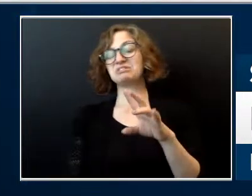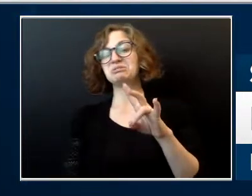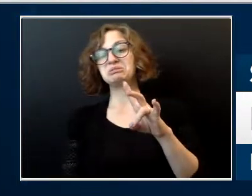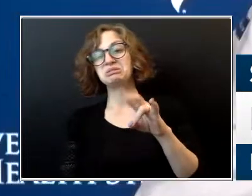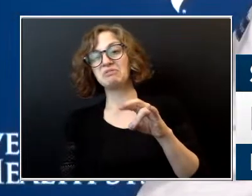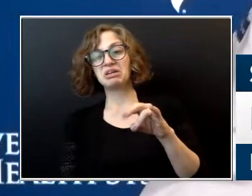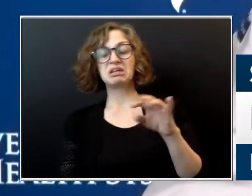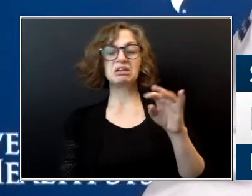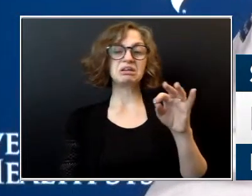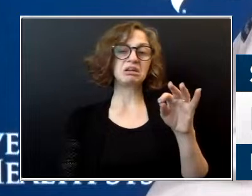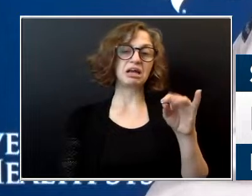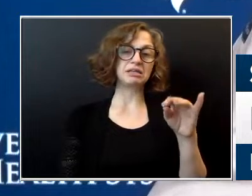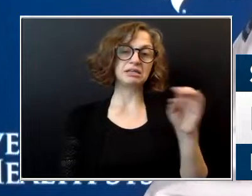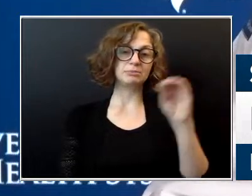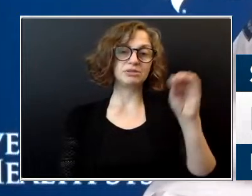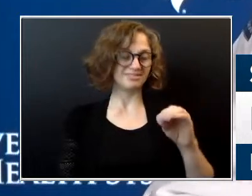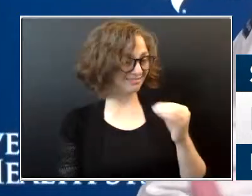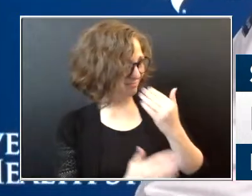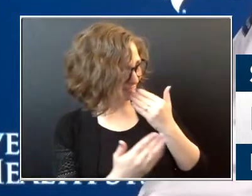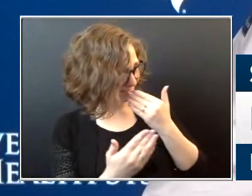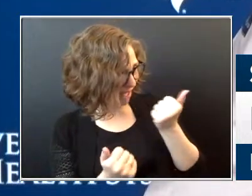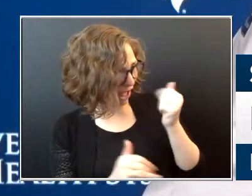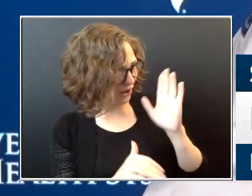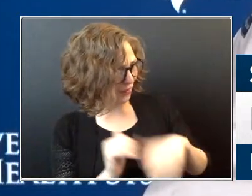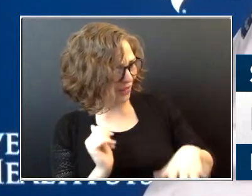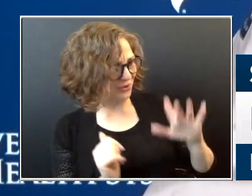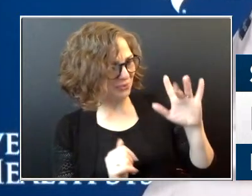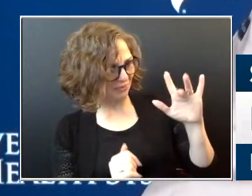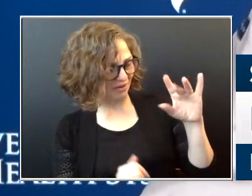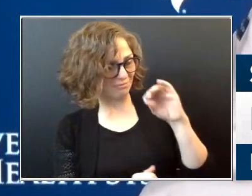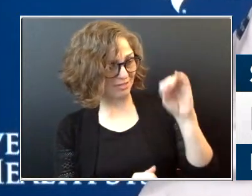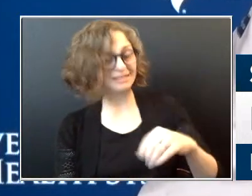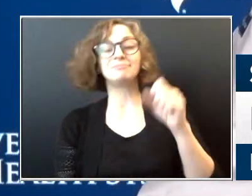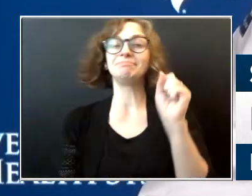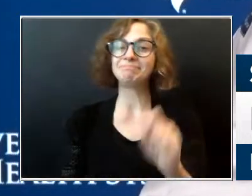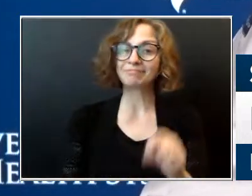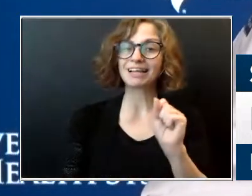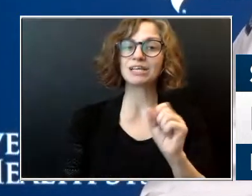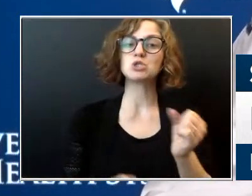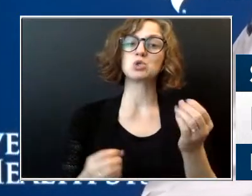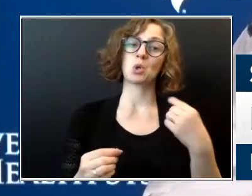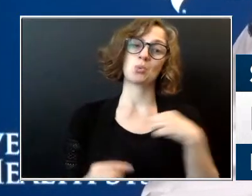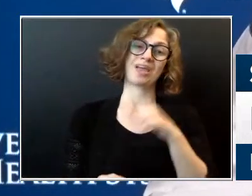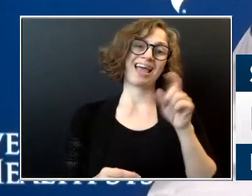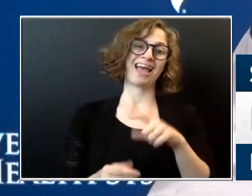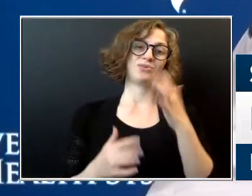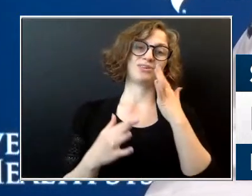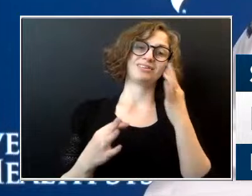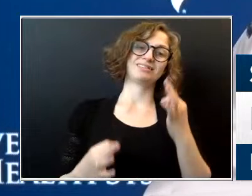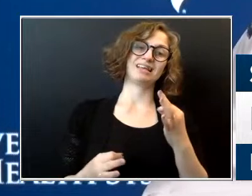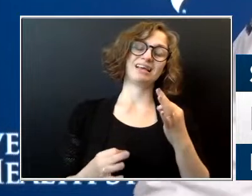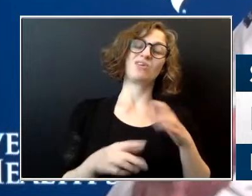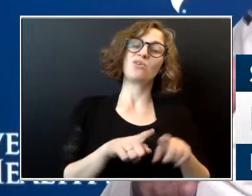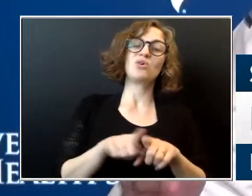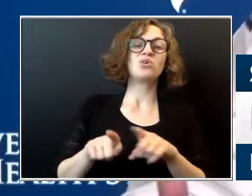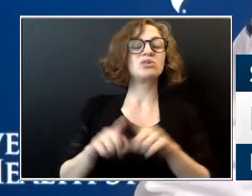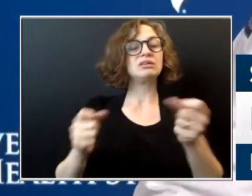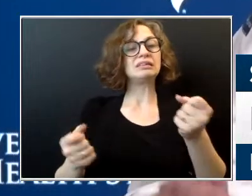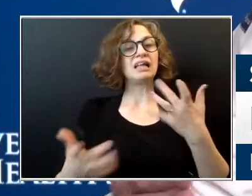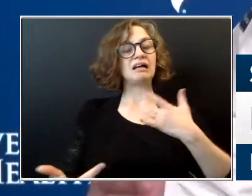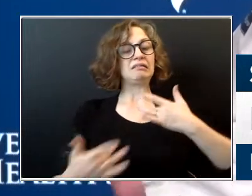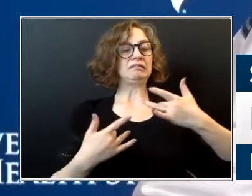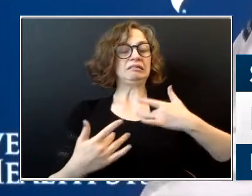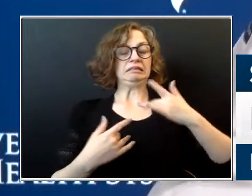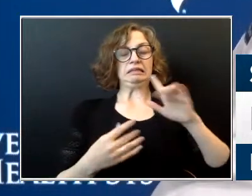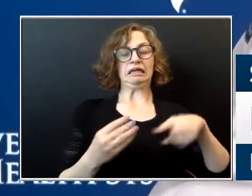just like you can't make that comparison. So we have to make a decision about that. Not only that, there was a lot of concern about the side effects, the